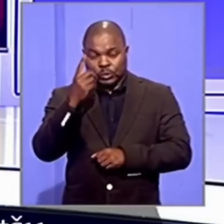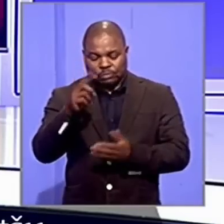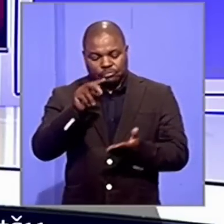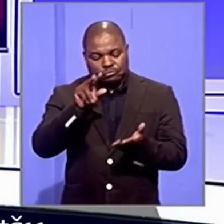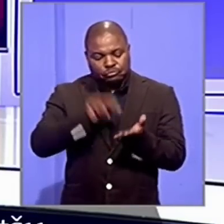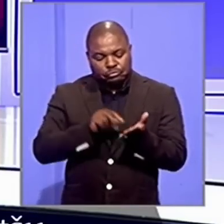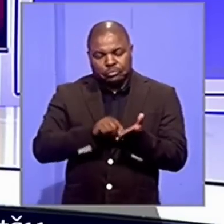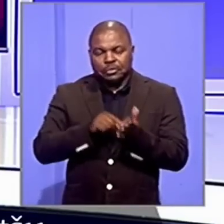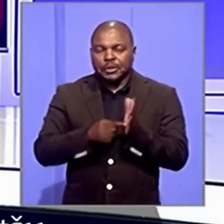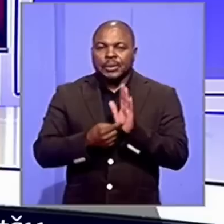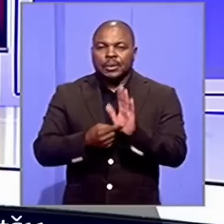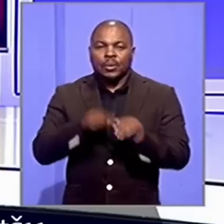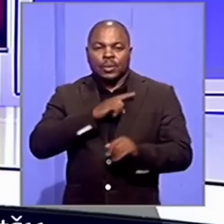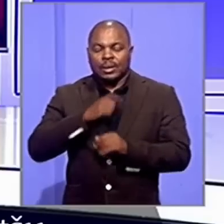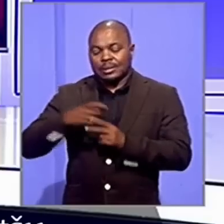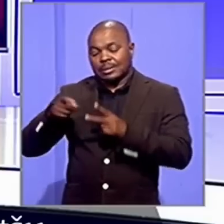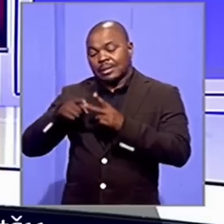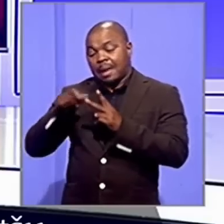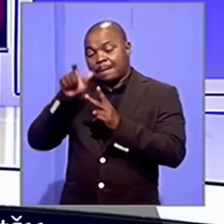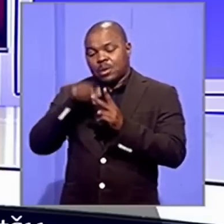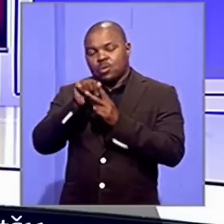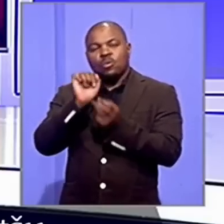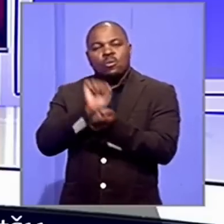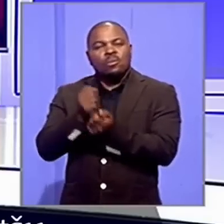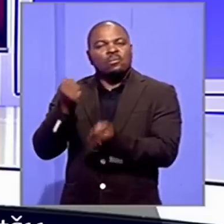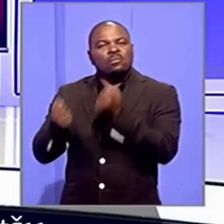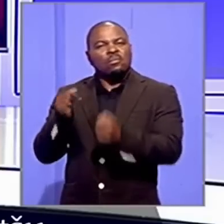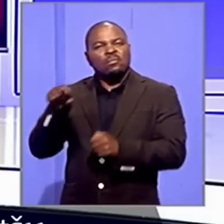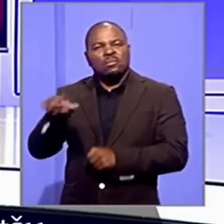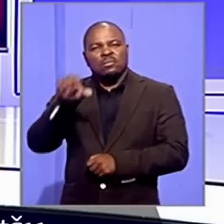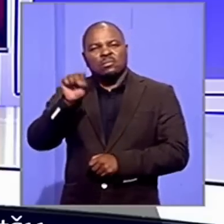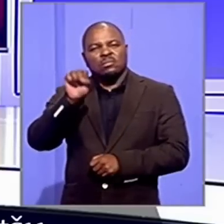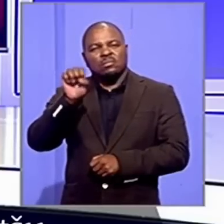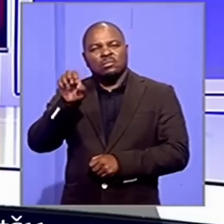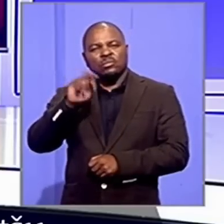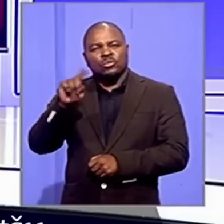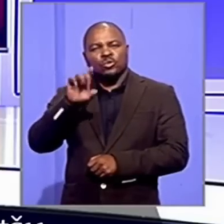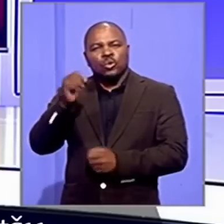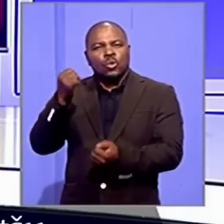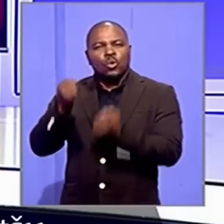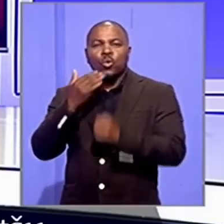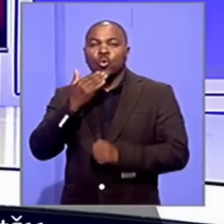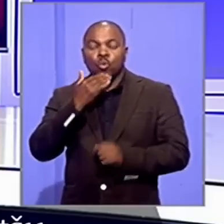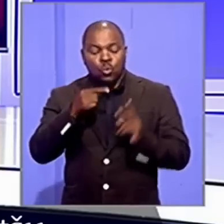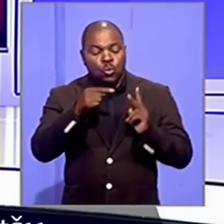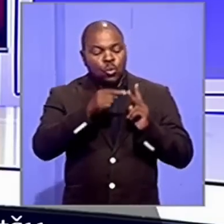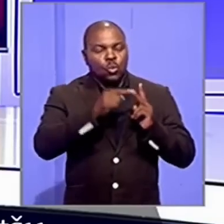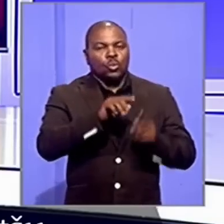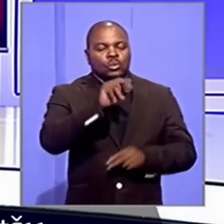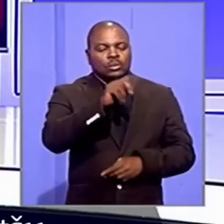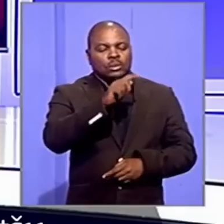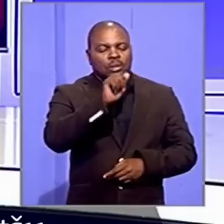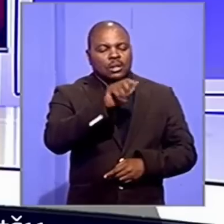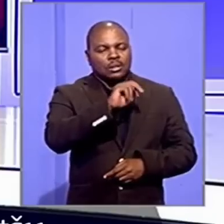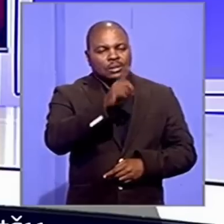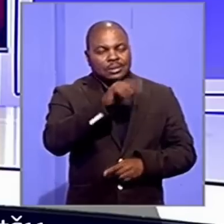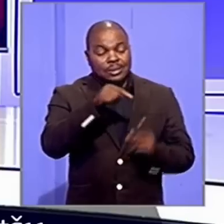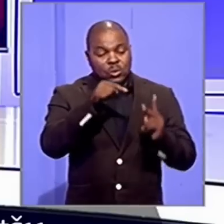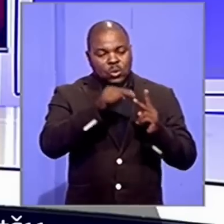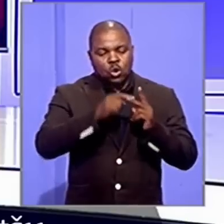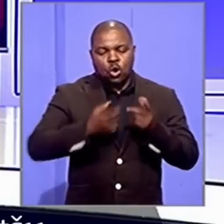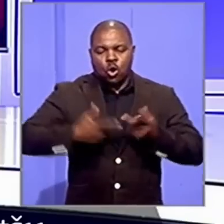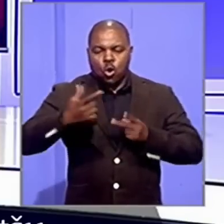gore molatofatšwa wa bobedi tshekong ya molatong wa polao ya Senzo Meiwa Bongani Ntanzi o fedišitše kwano ya gagwe